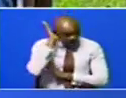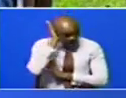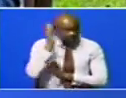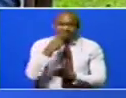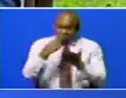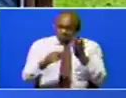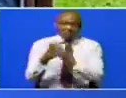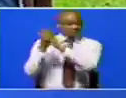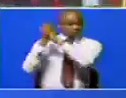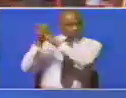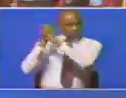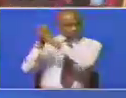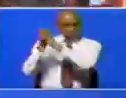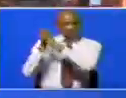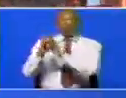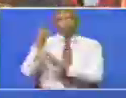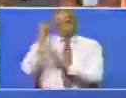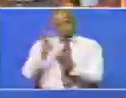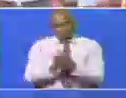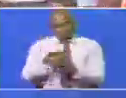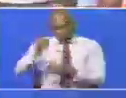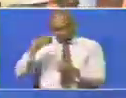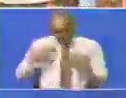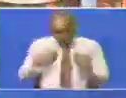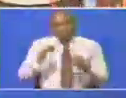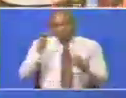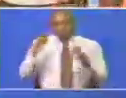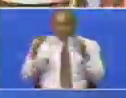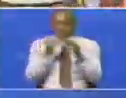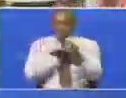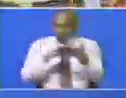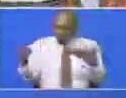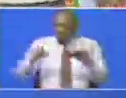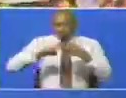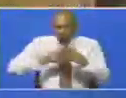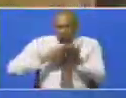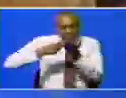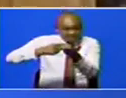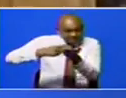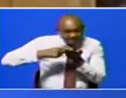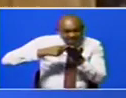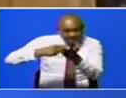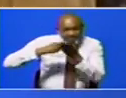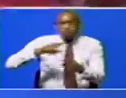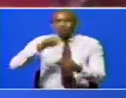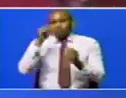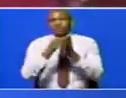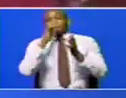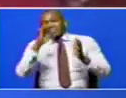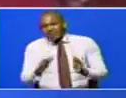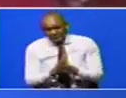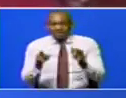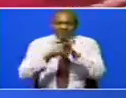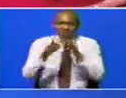the Jubilee Party legislators-elect could meet this week to begin deliberations on the choice of speakers,